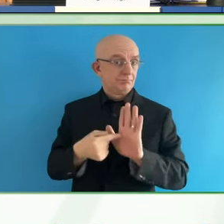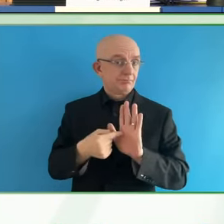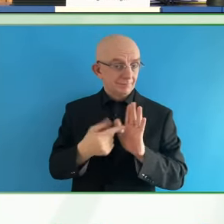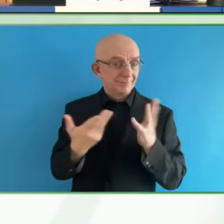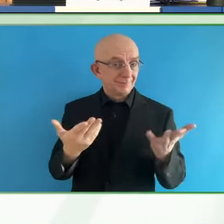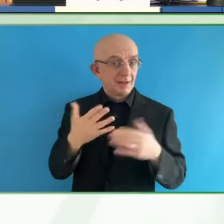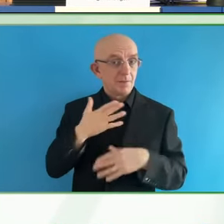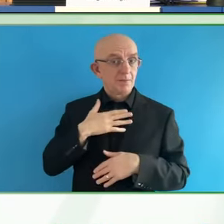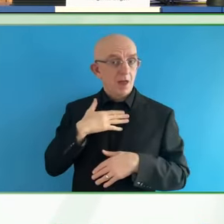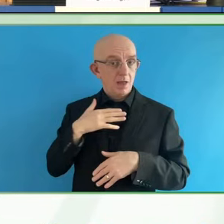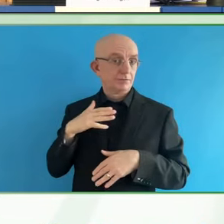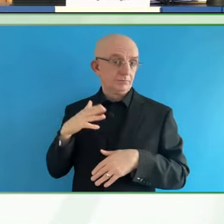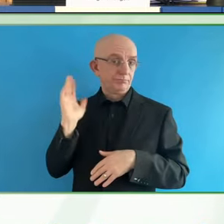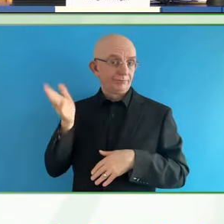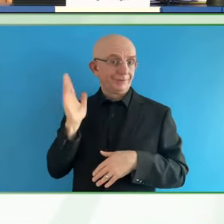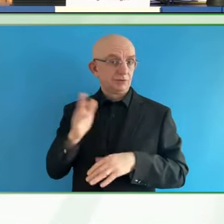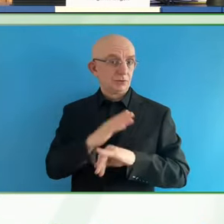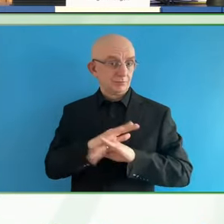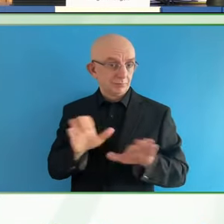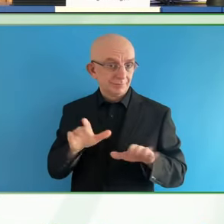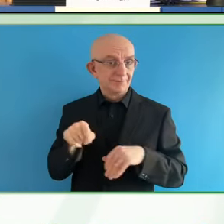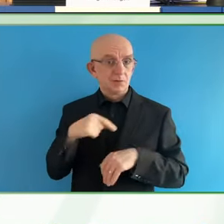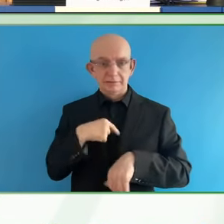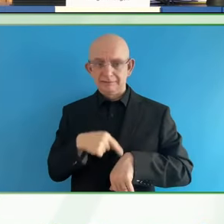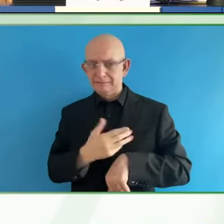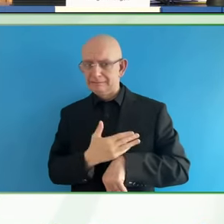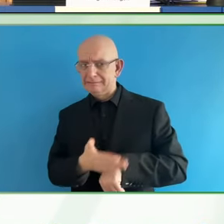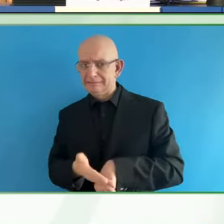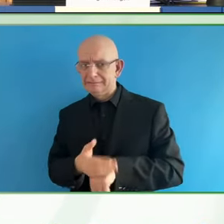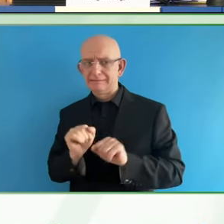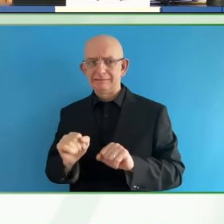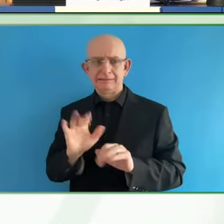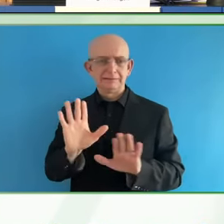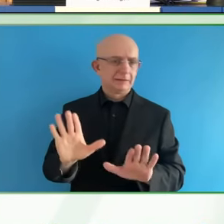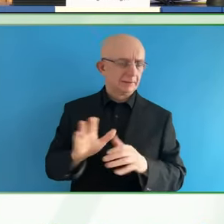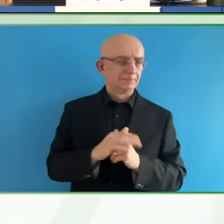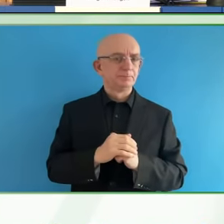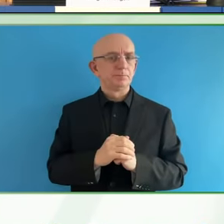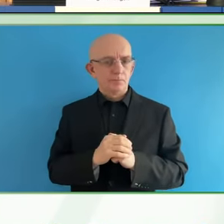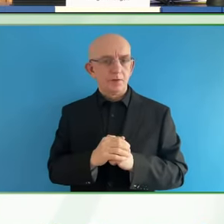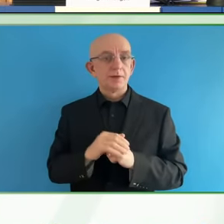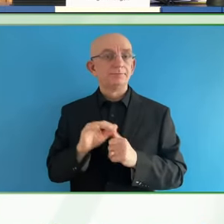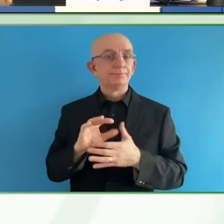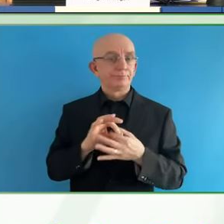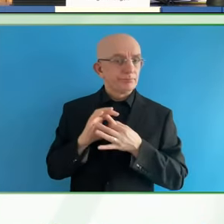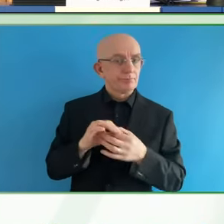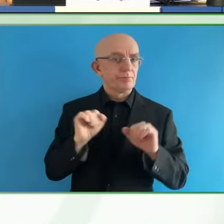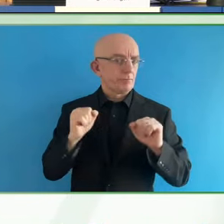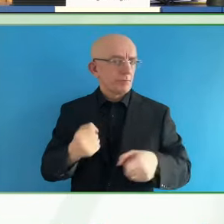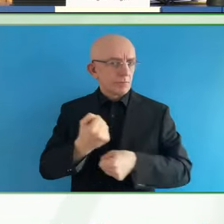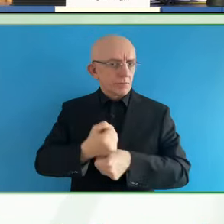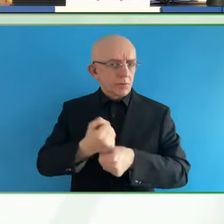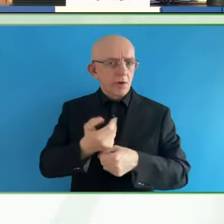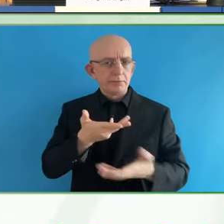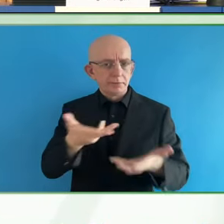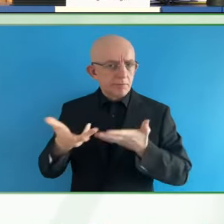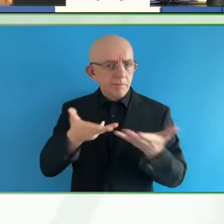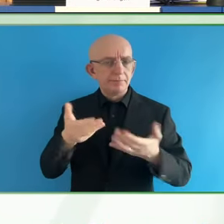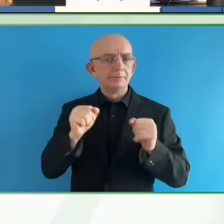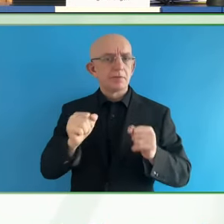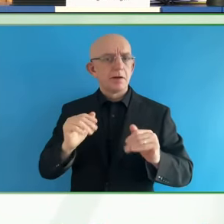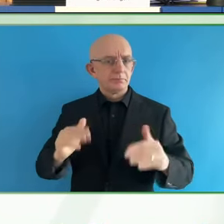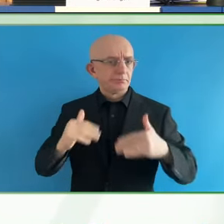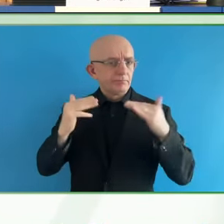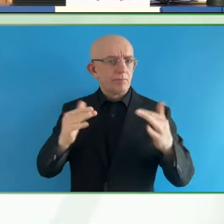inclusive early childhood education. We had some presentations today already about the importance of that.